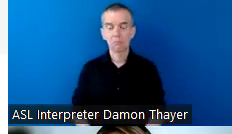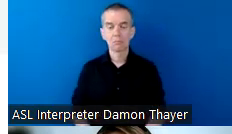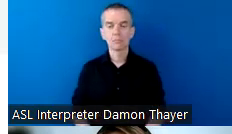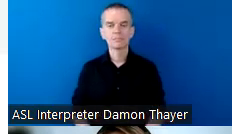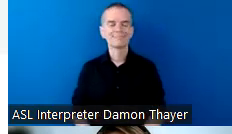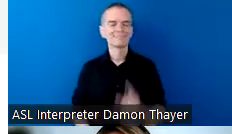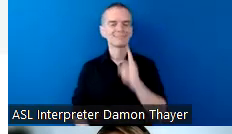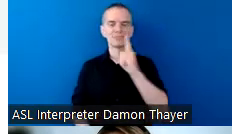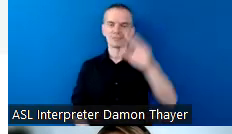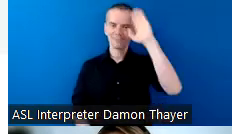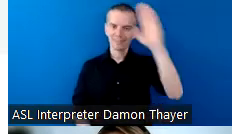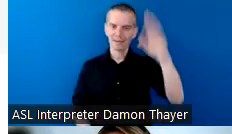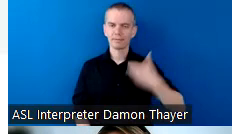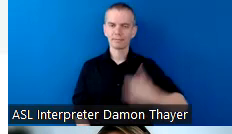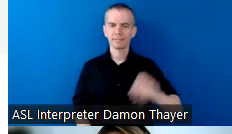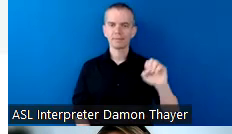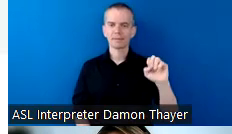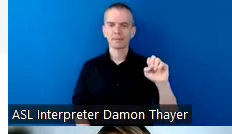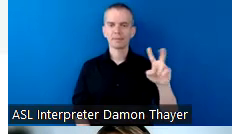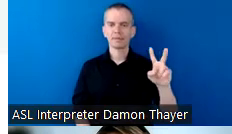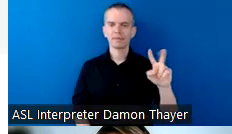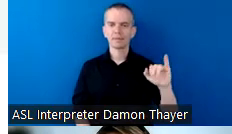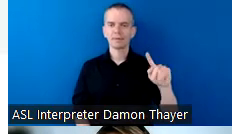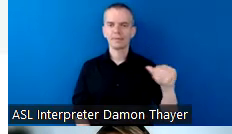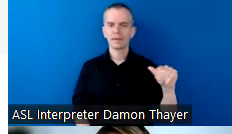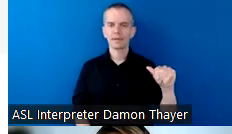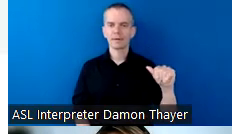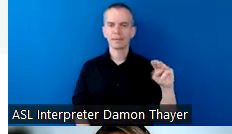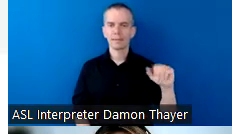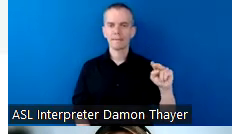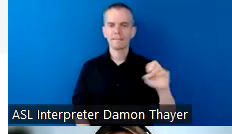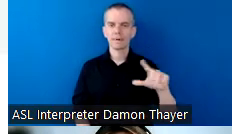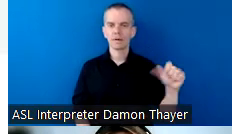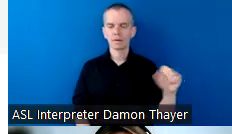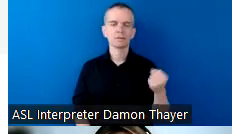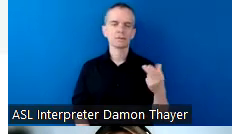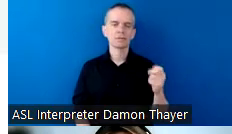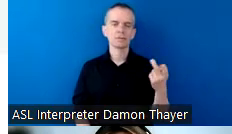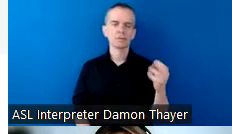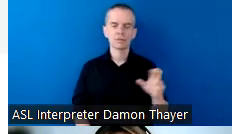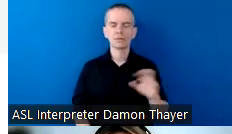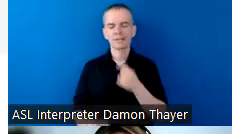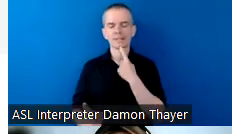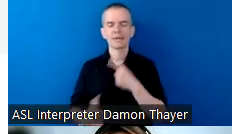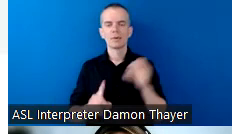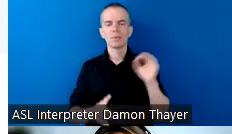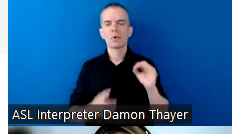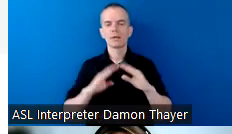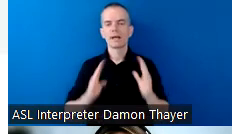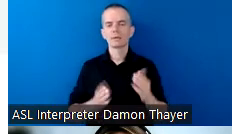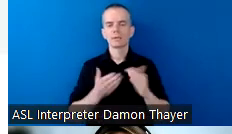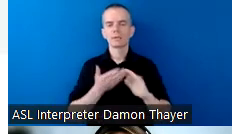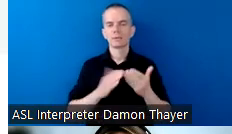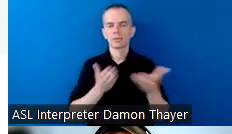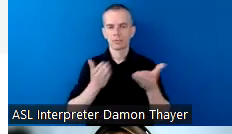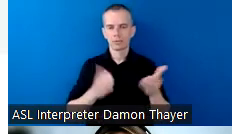Sure. Hi, Evita Marnell, she, her pronouns. And Dr. Lara said I'm from Oregon Housing Community Services,